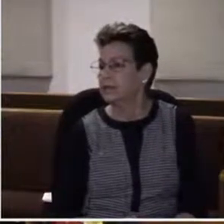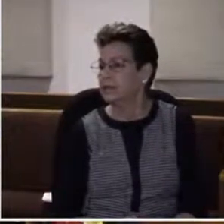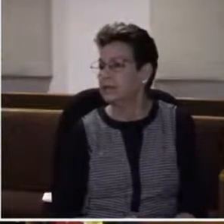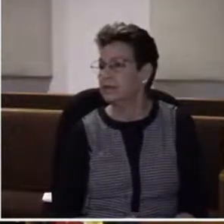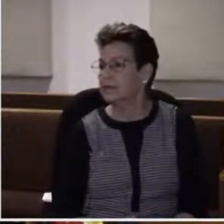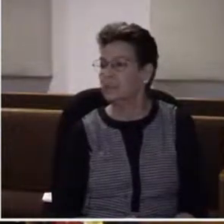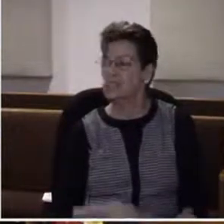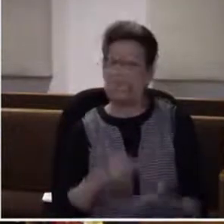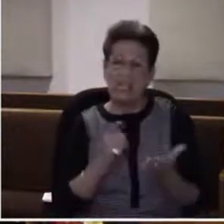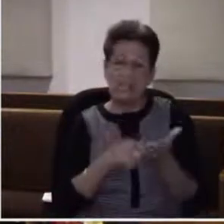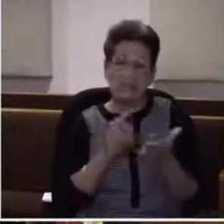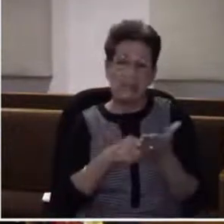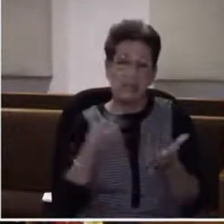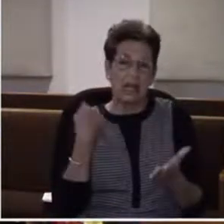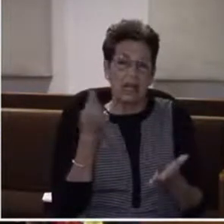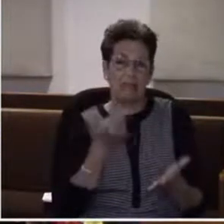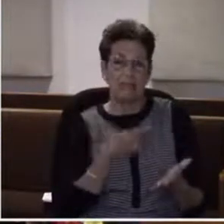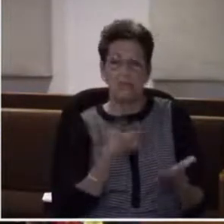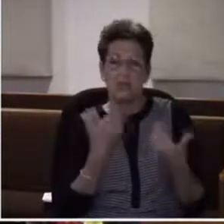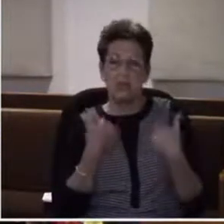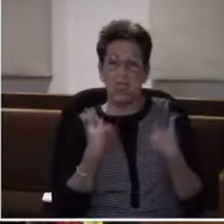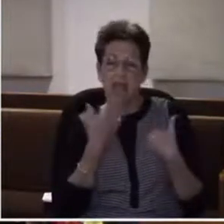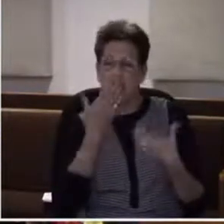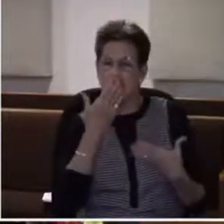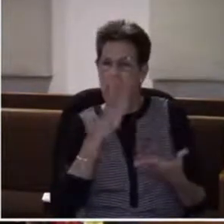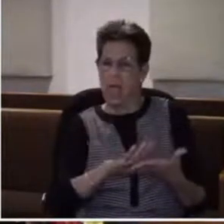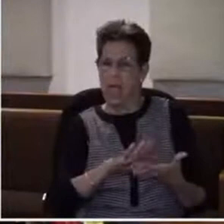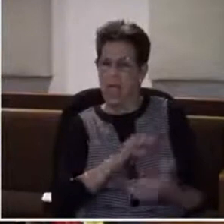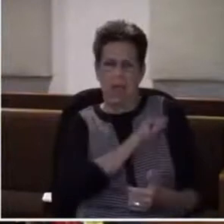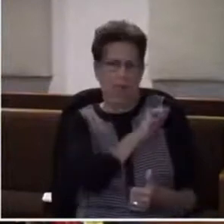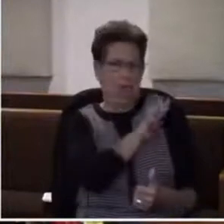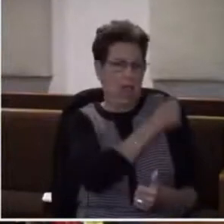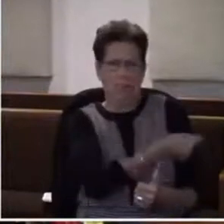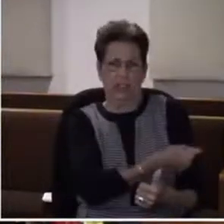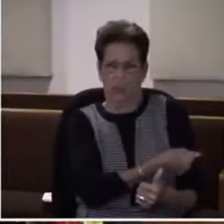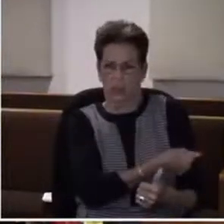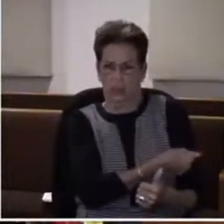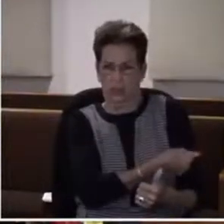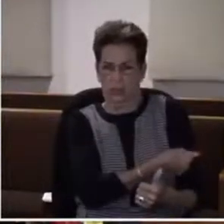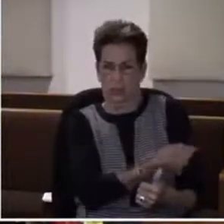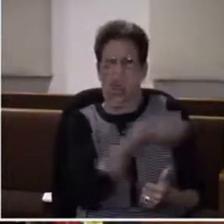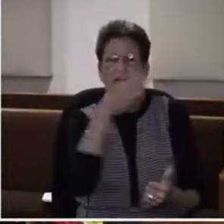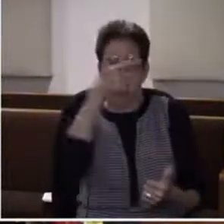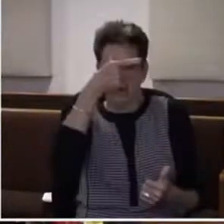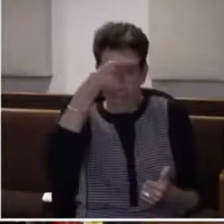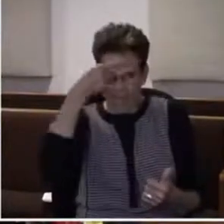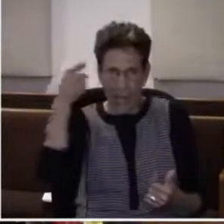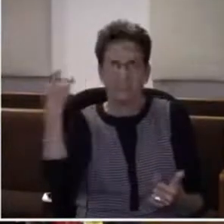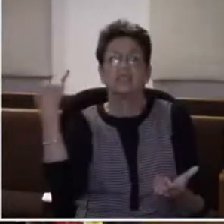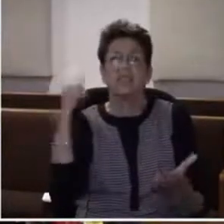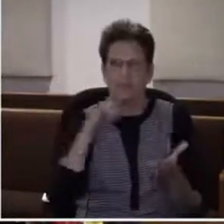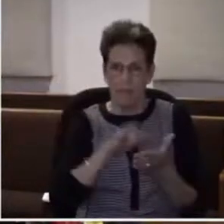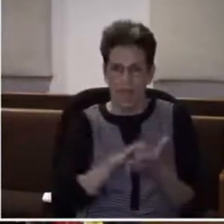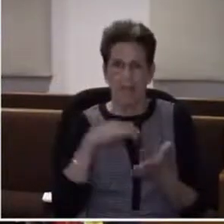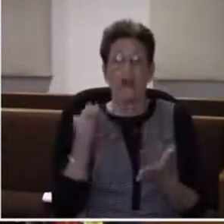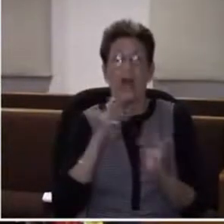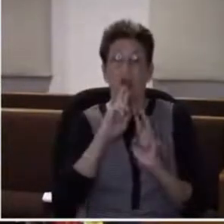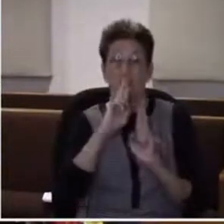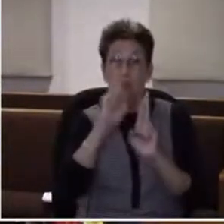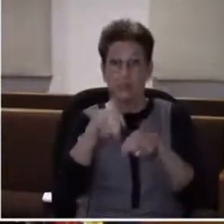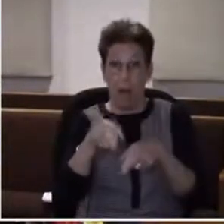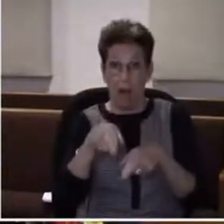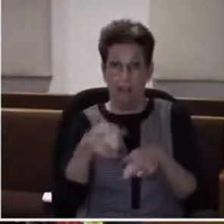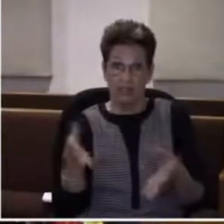We don't even make the little bit available to him that we have. And because of that and our response on this